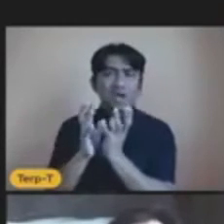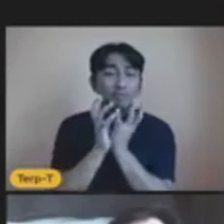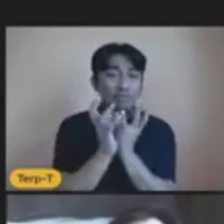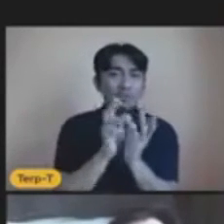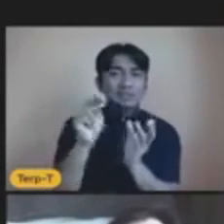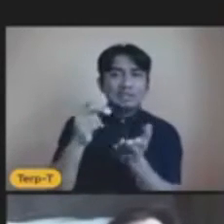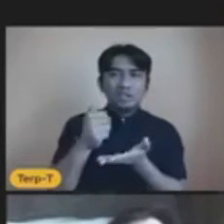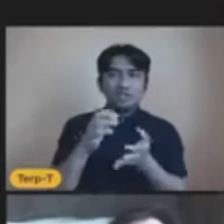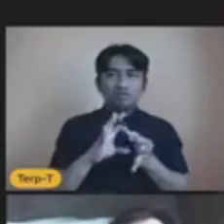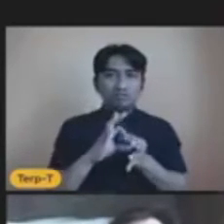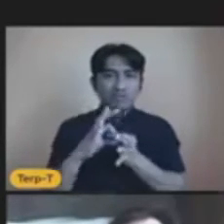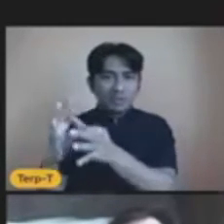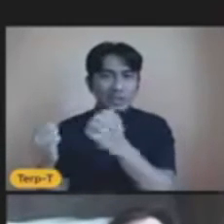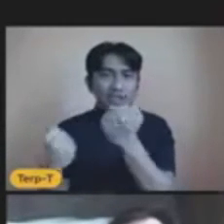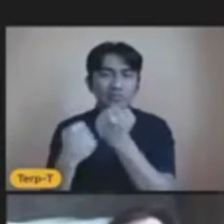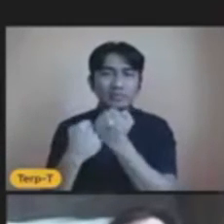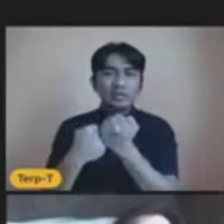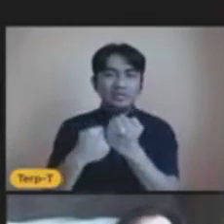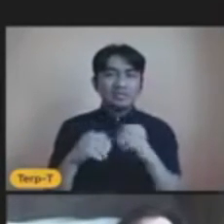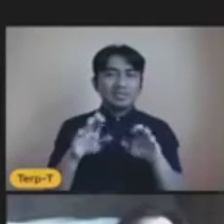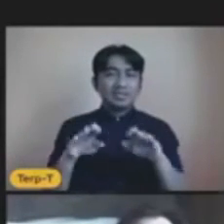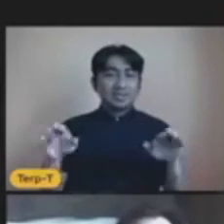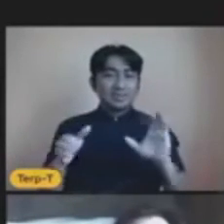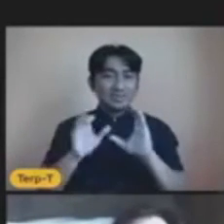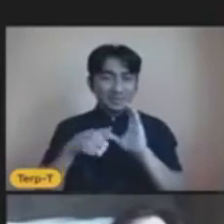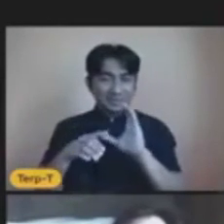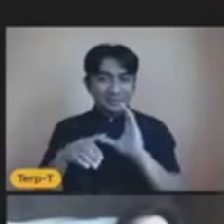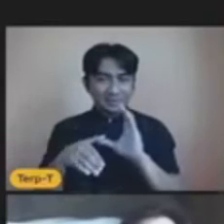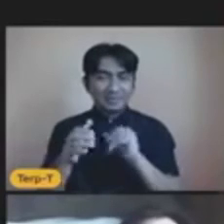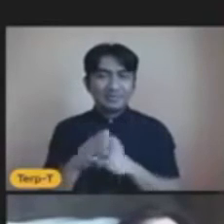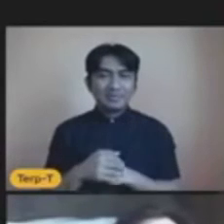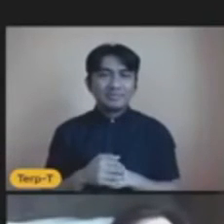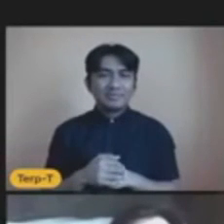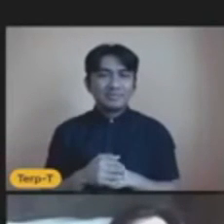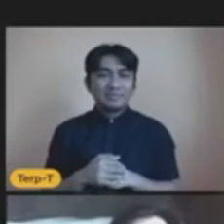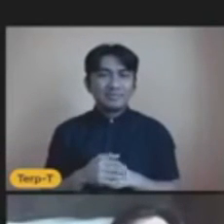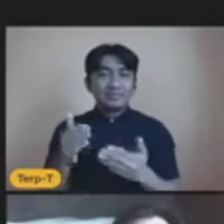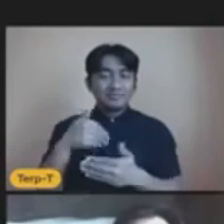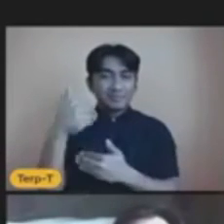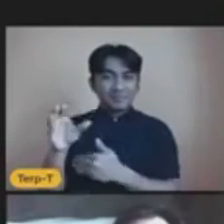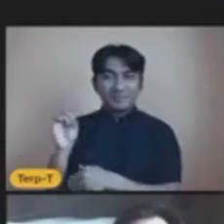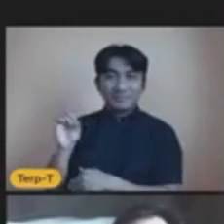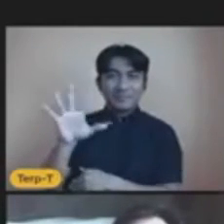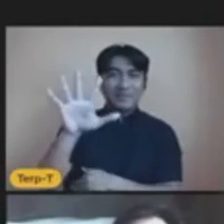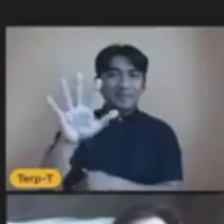with disability and eventually persons with disability. Next slide, please.